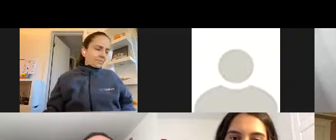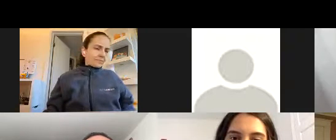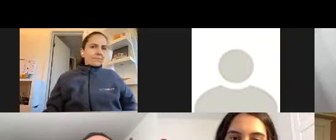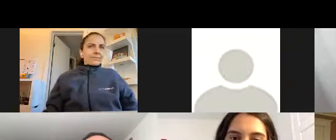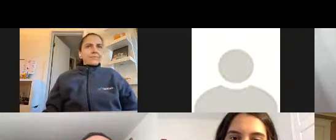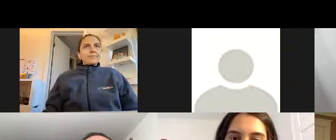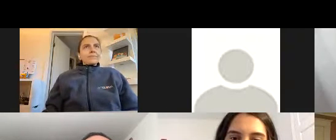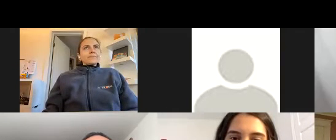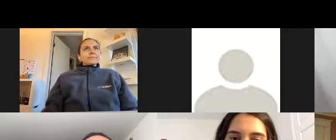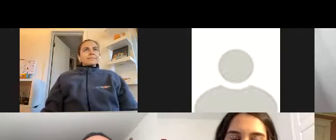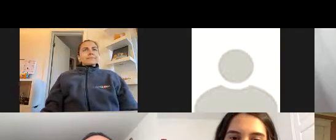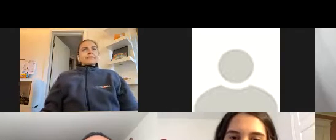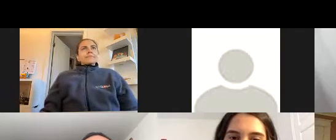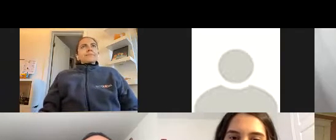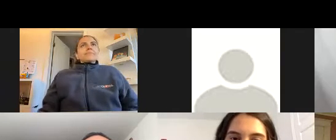Just